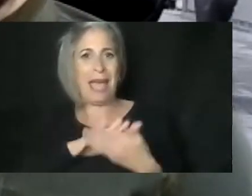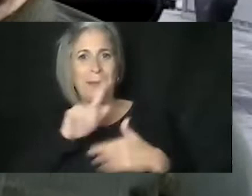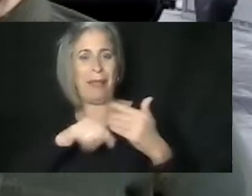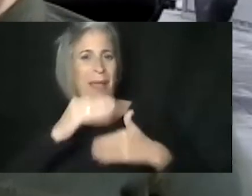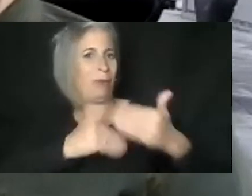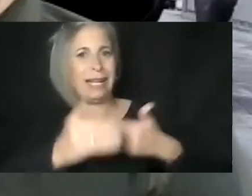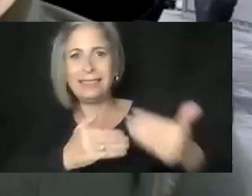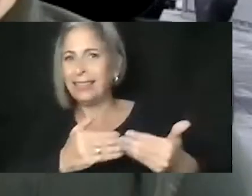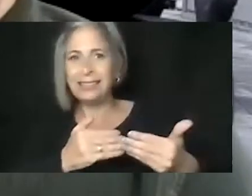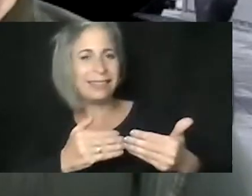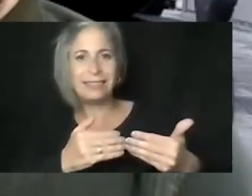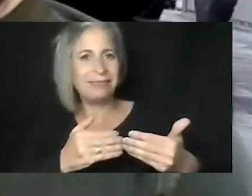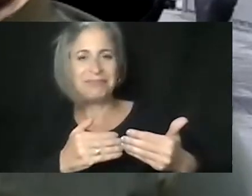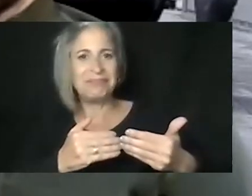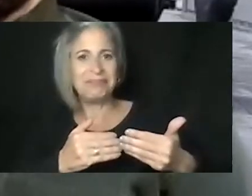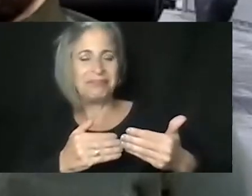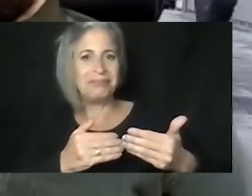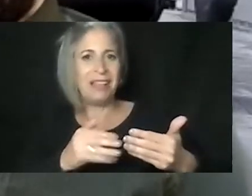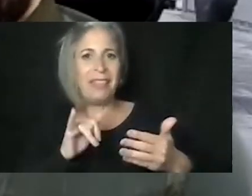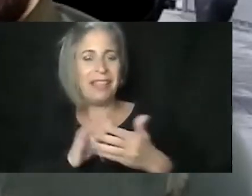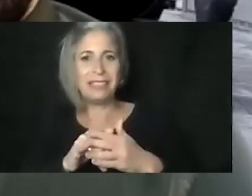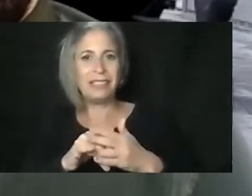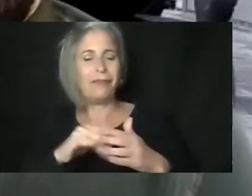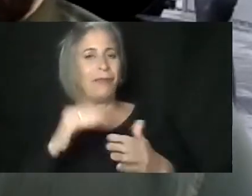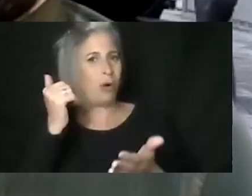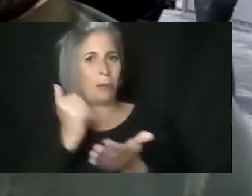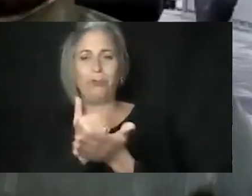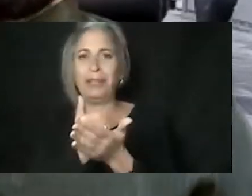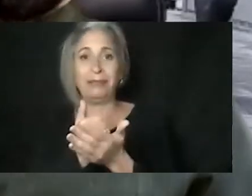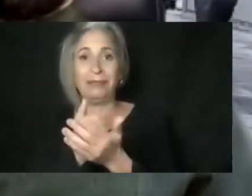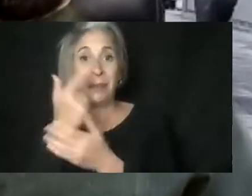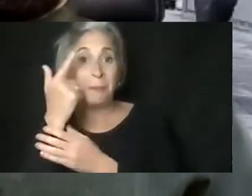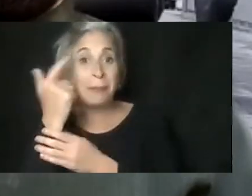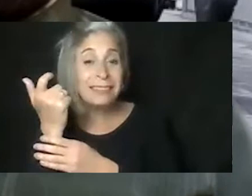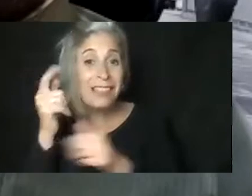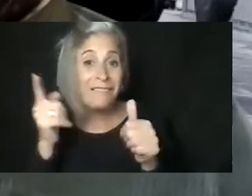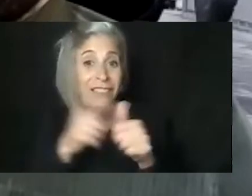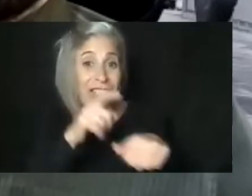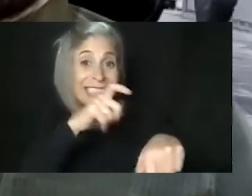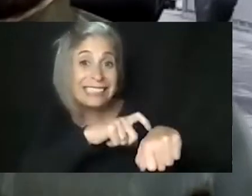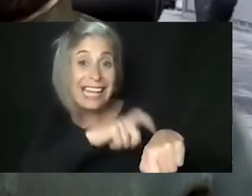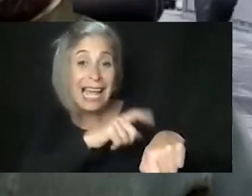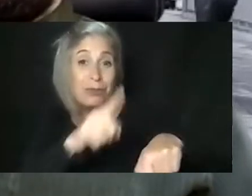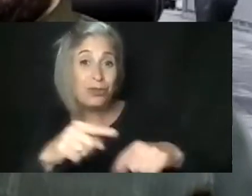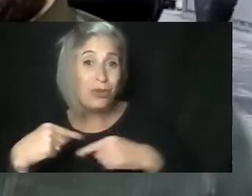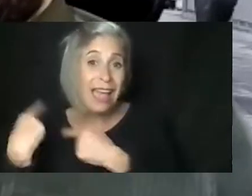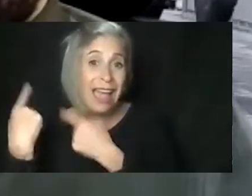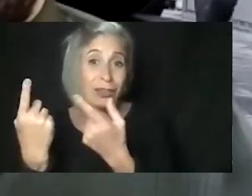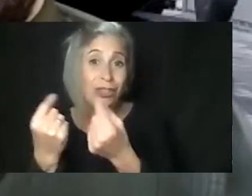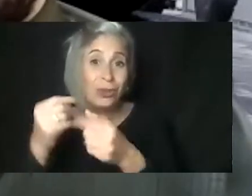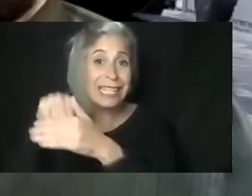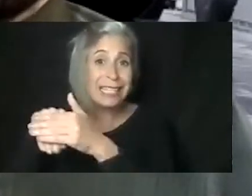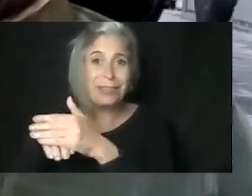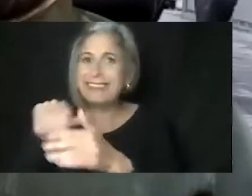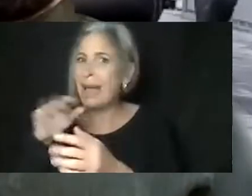process and that iterating process and that process of constant improvement, because the first time you ever do accessibility, you're not